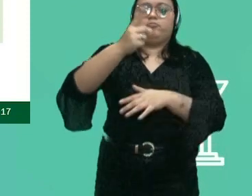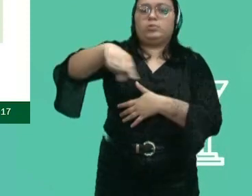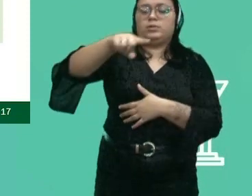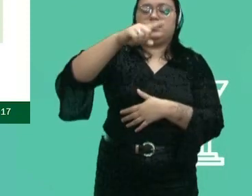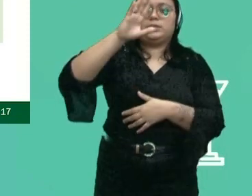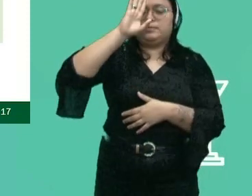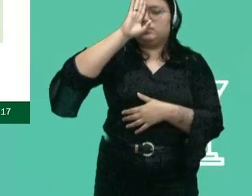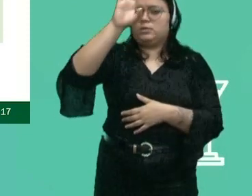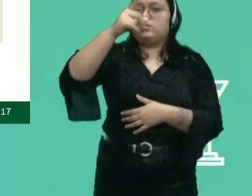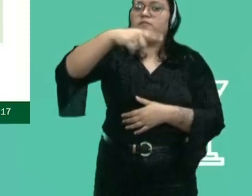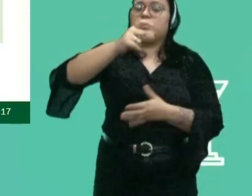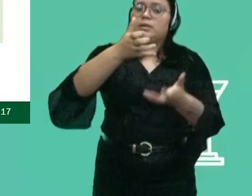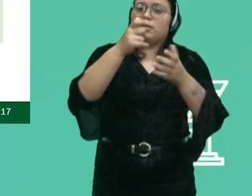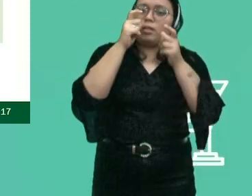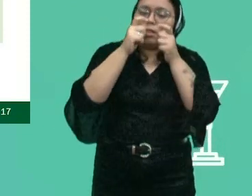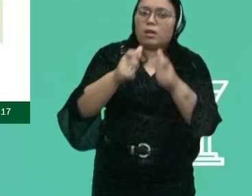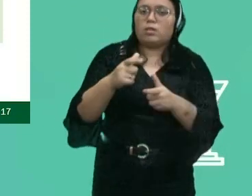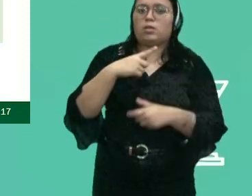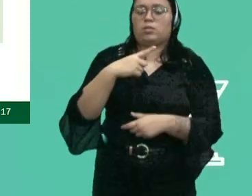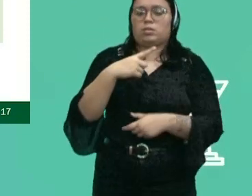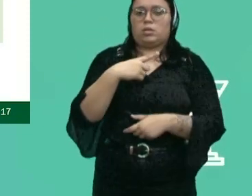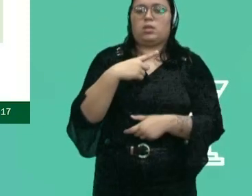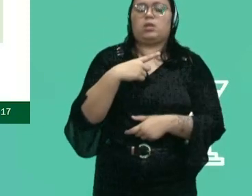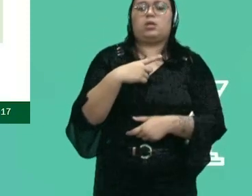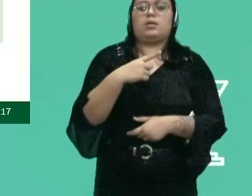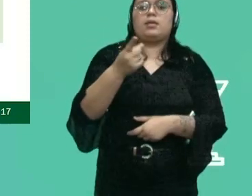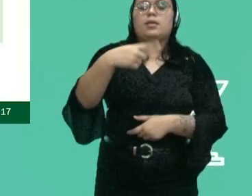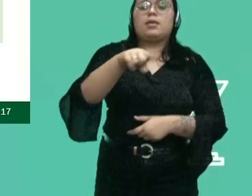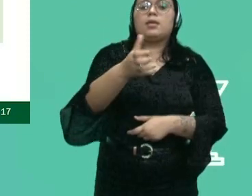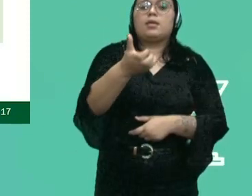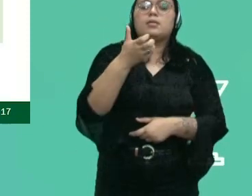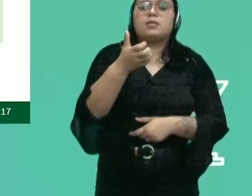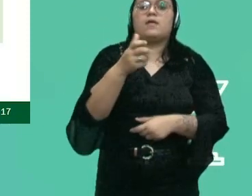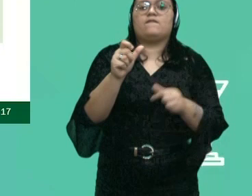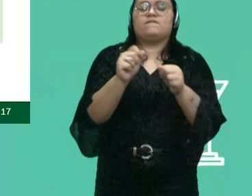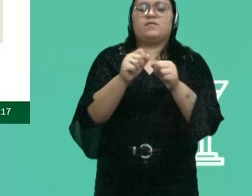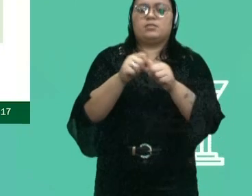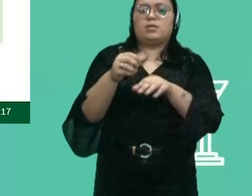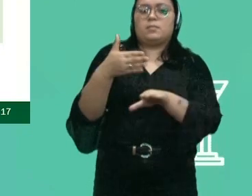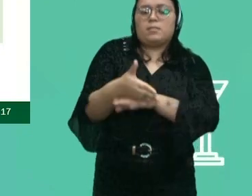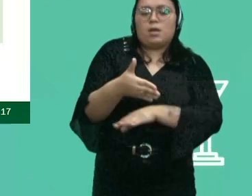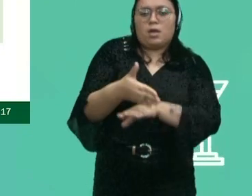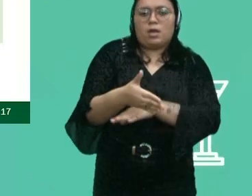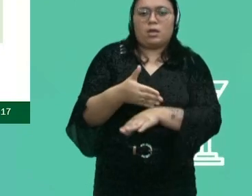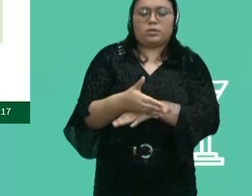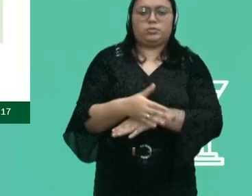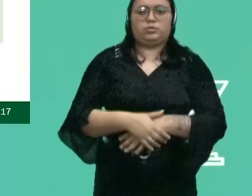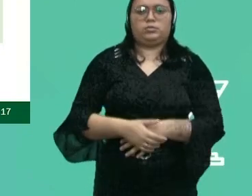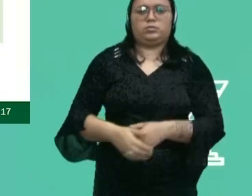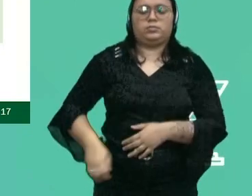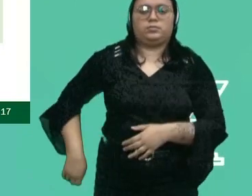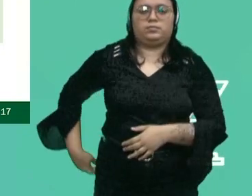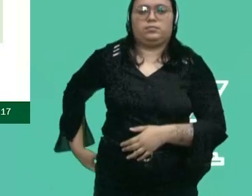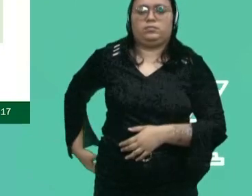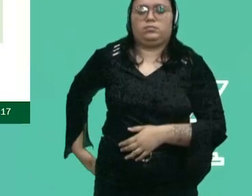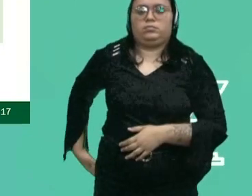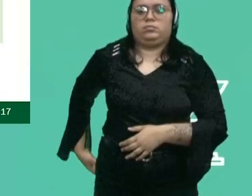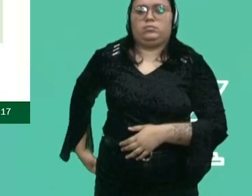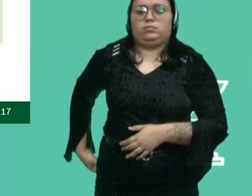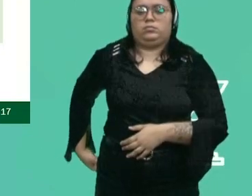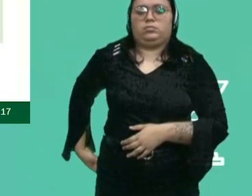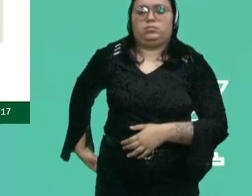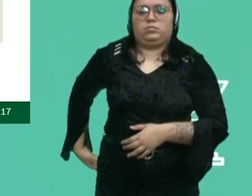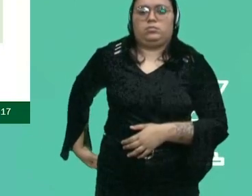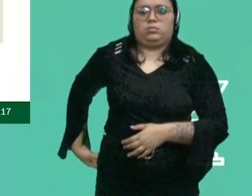Feel free, anyone can join this Center for Hydrogen Safety. So providing information, lessons learned, best practices,